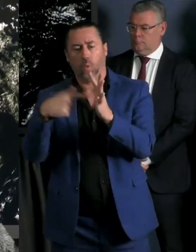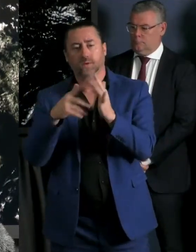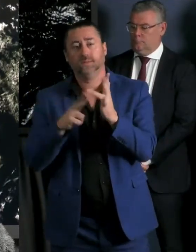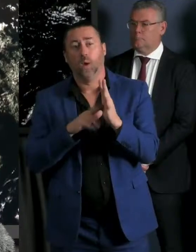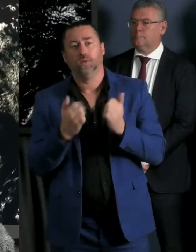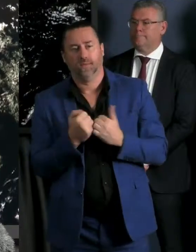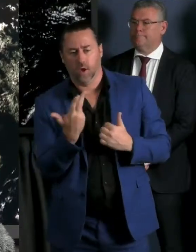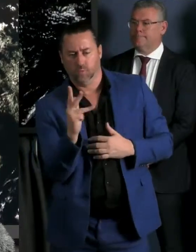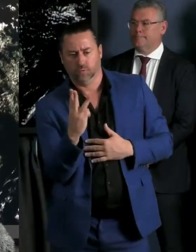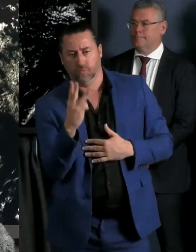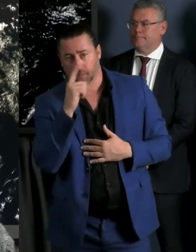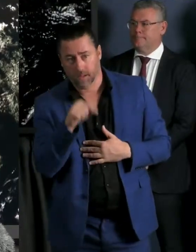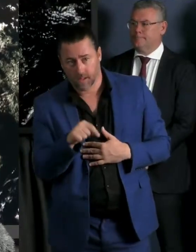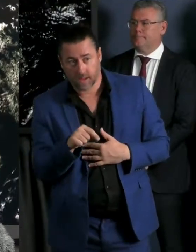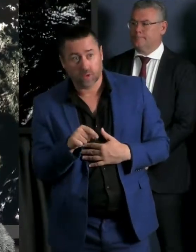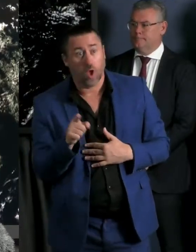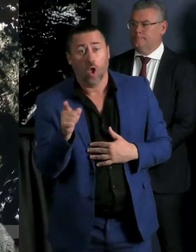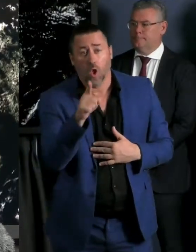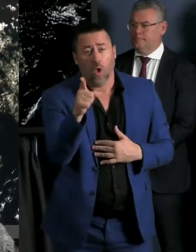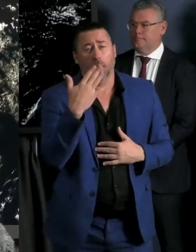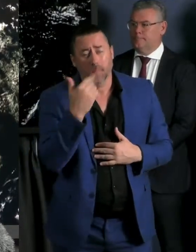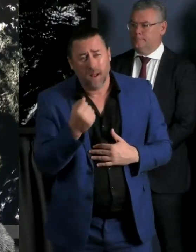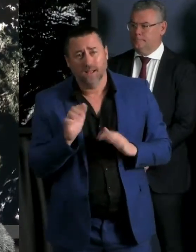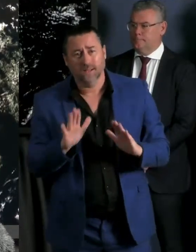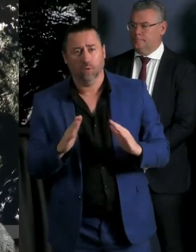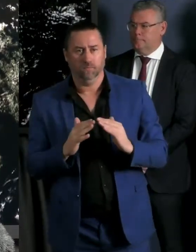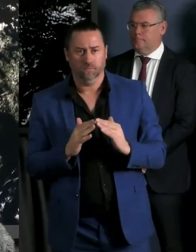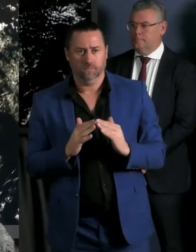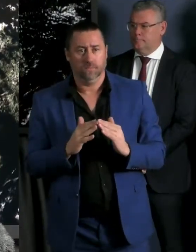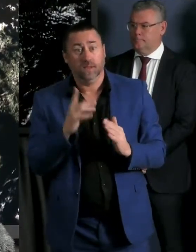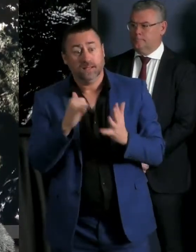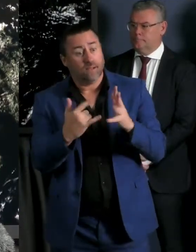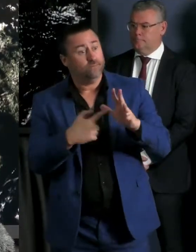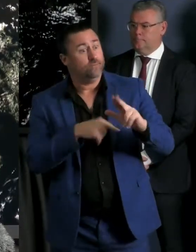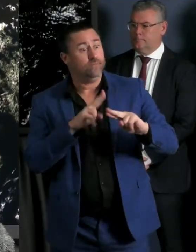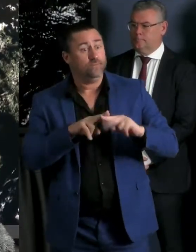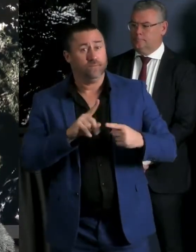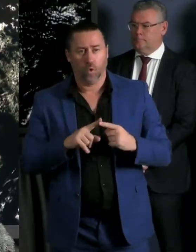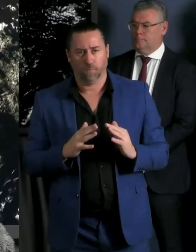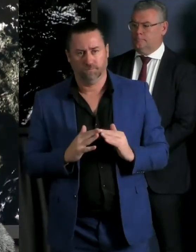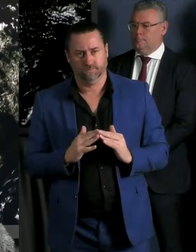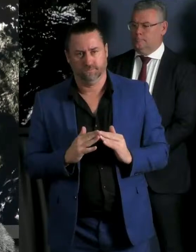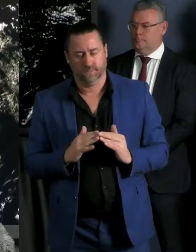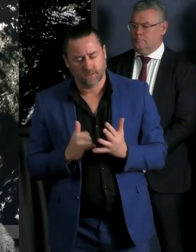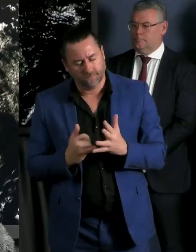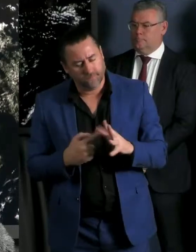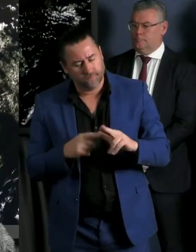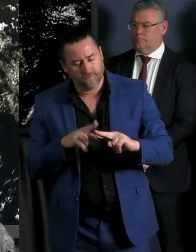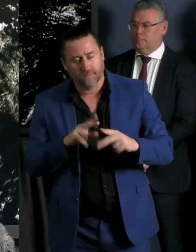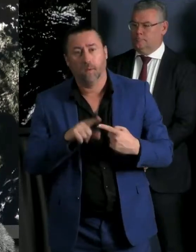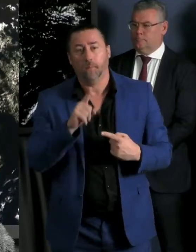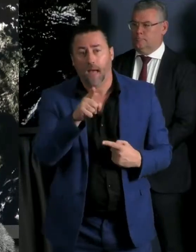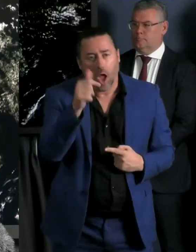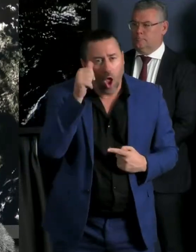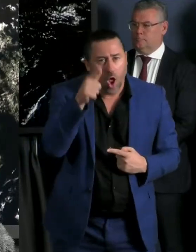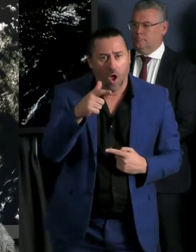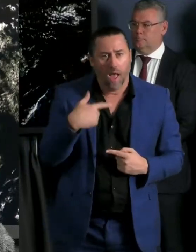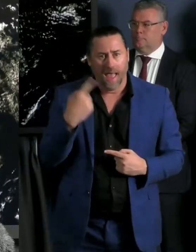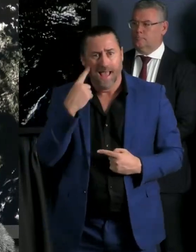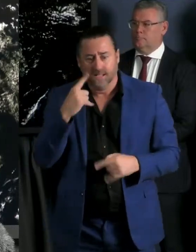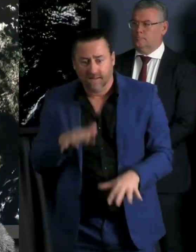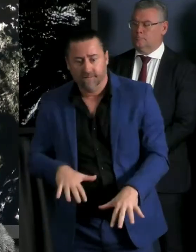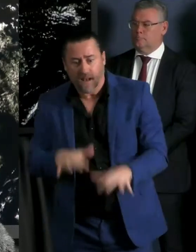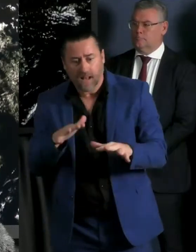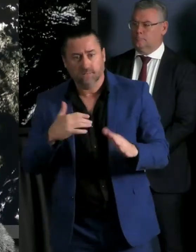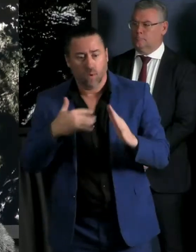ask everyone, now is the time to stay indoors. Your safest place is your home. However, if you're in a low-lying area or you do not